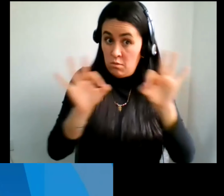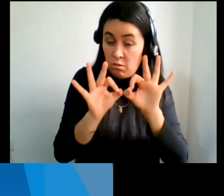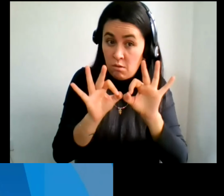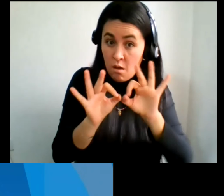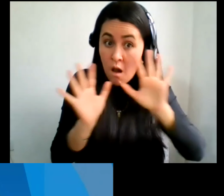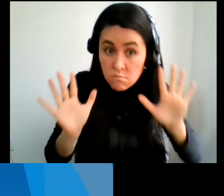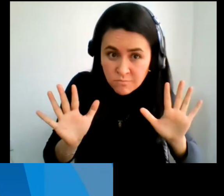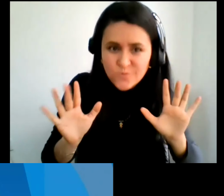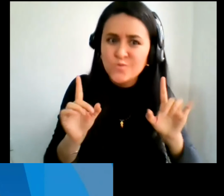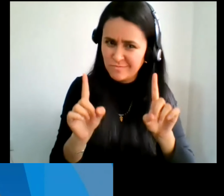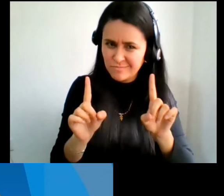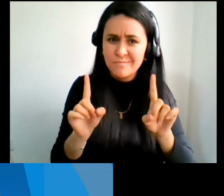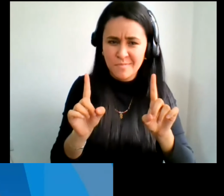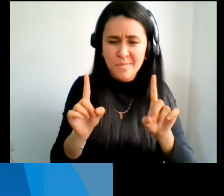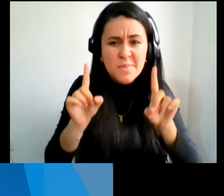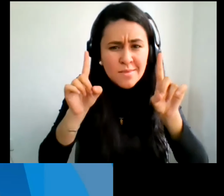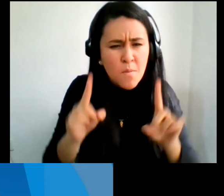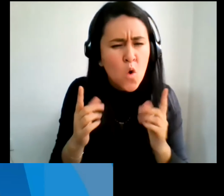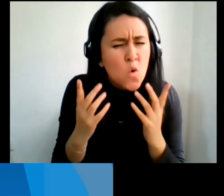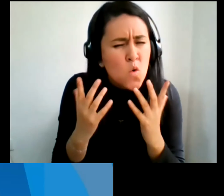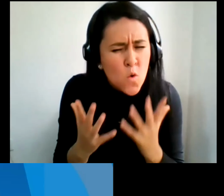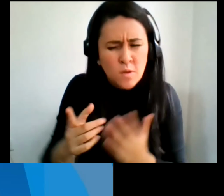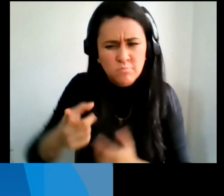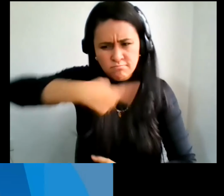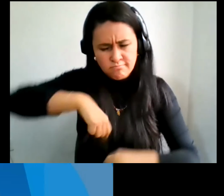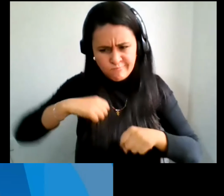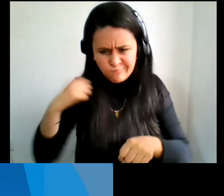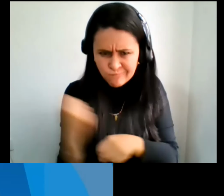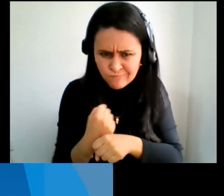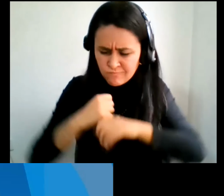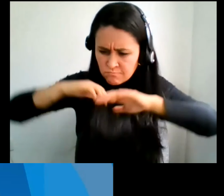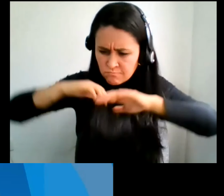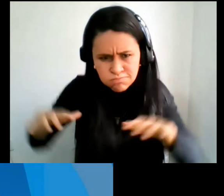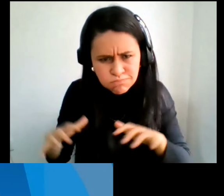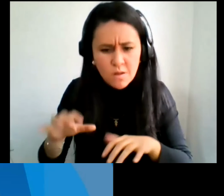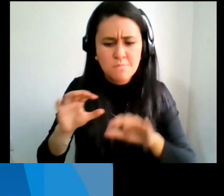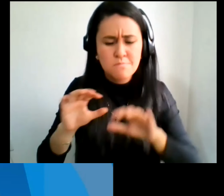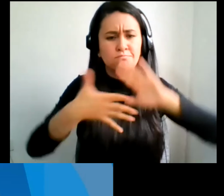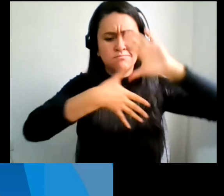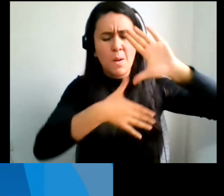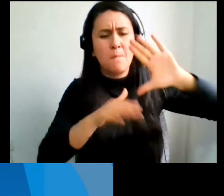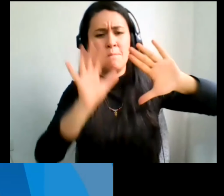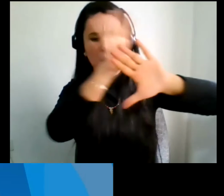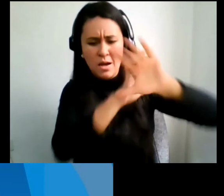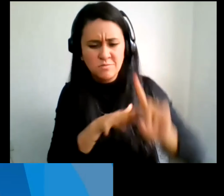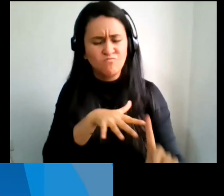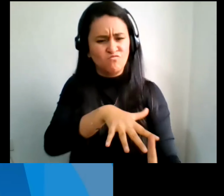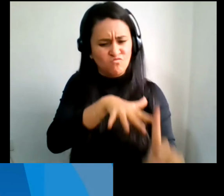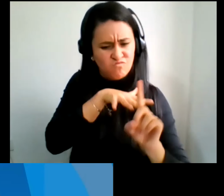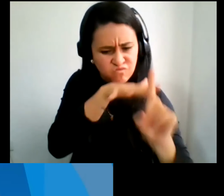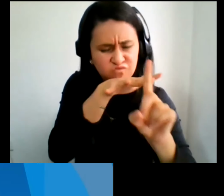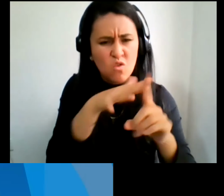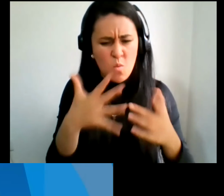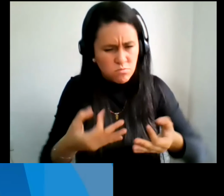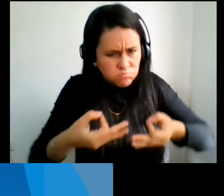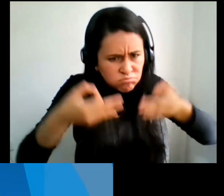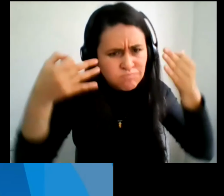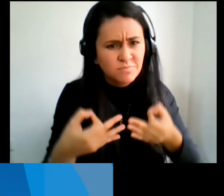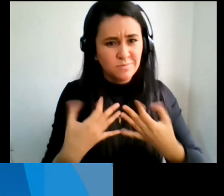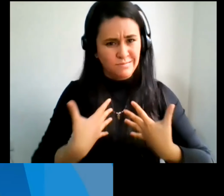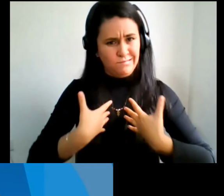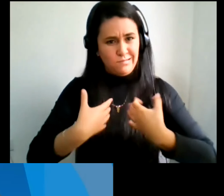those differentiated inequities that persist within our systems. These inequities and access barriers exist between